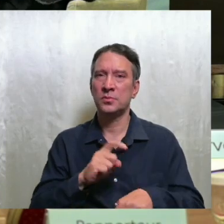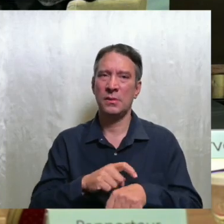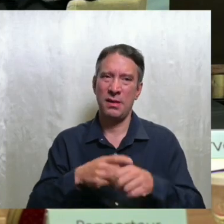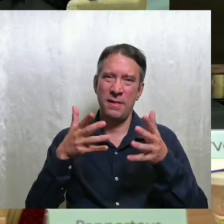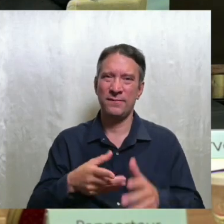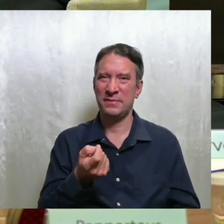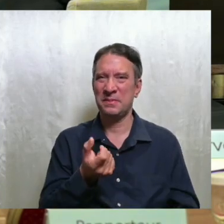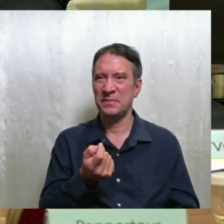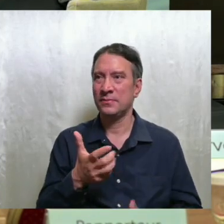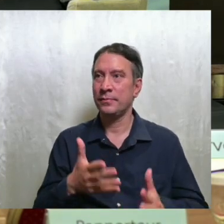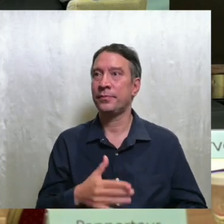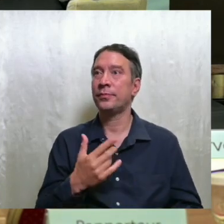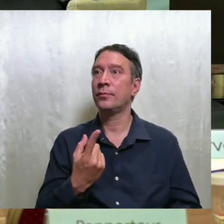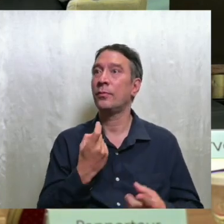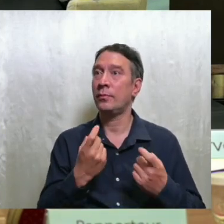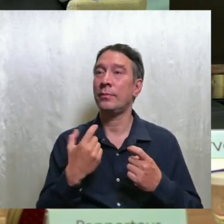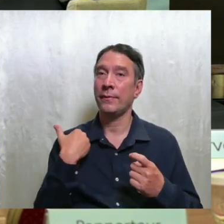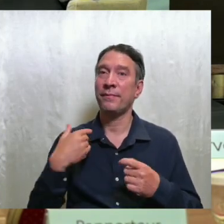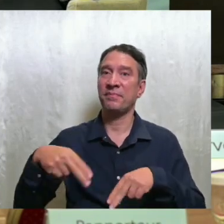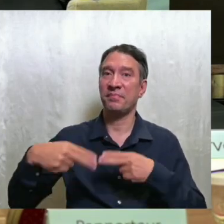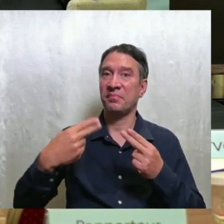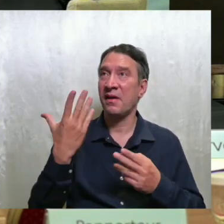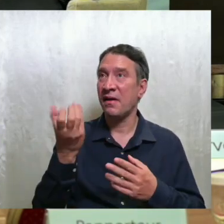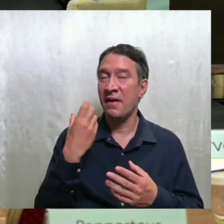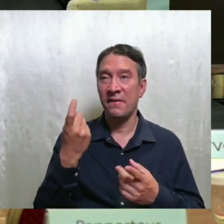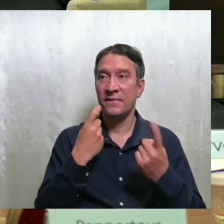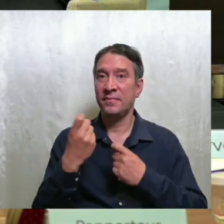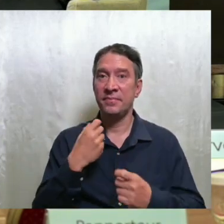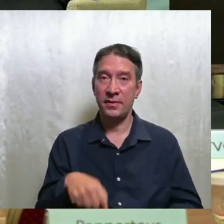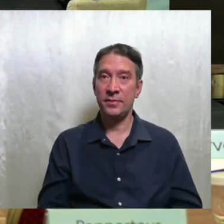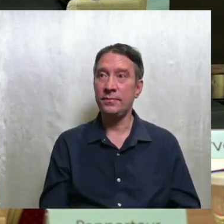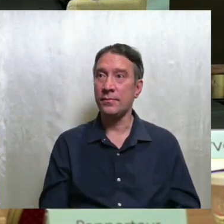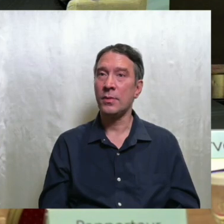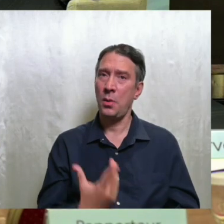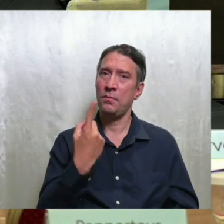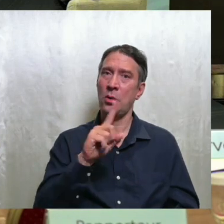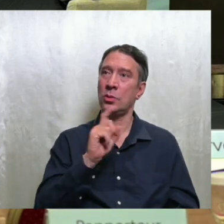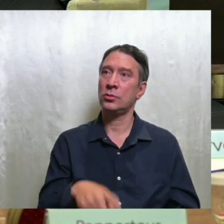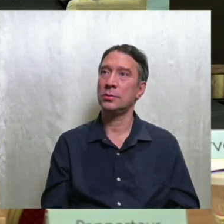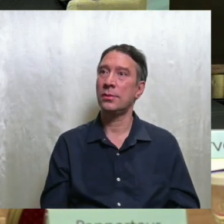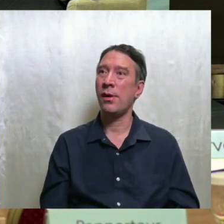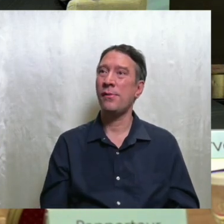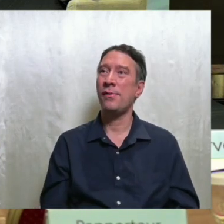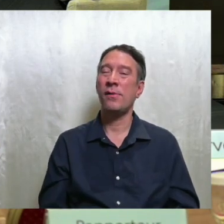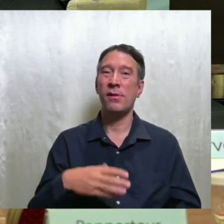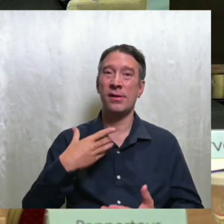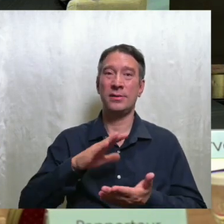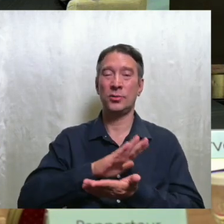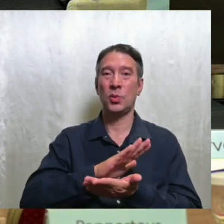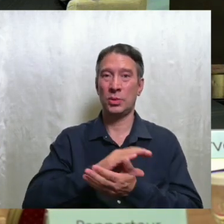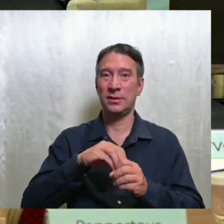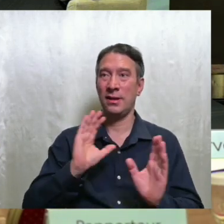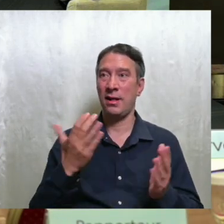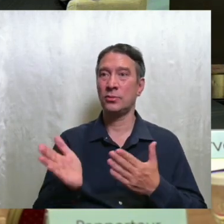one online question, then open up to the audience here as well. So I'm seeing one, which is linked to language.